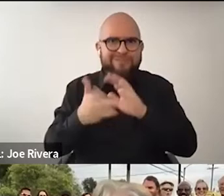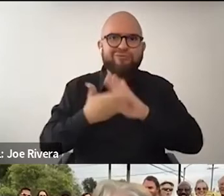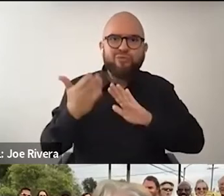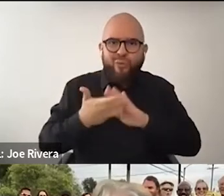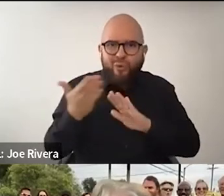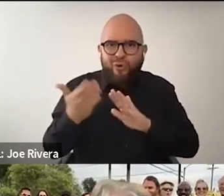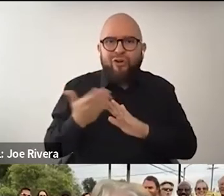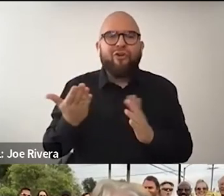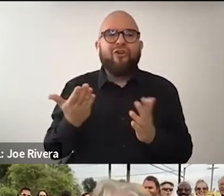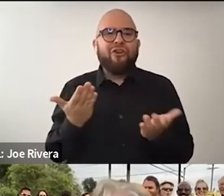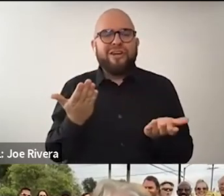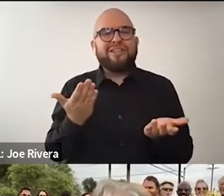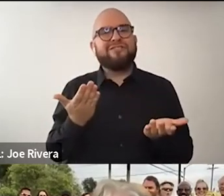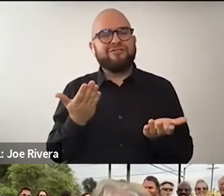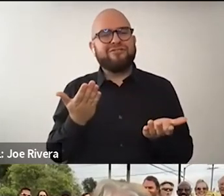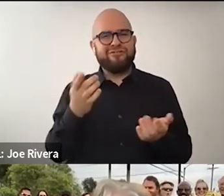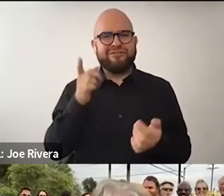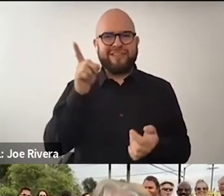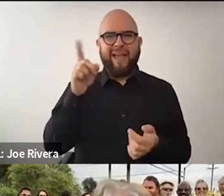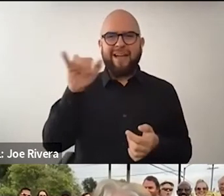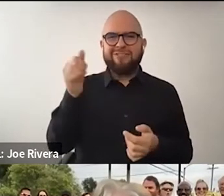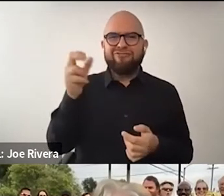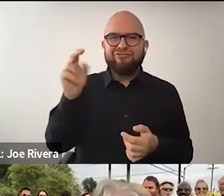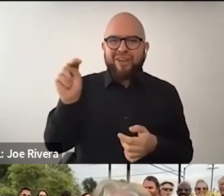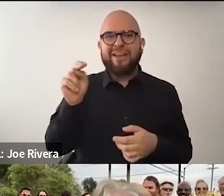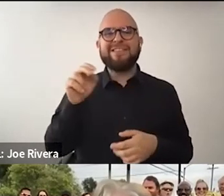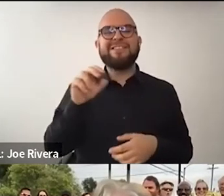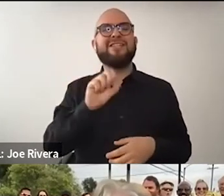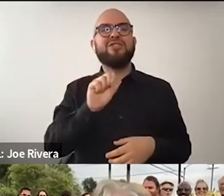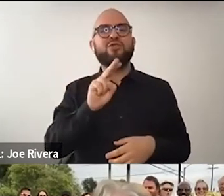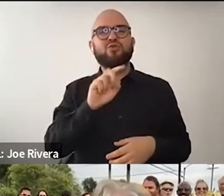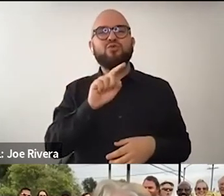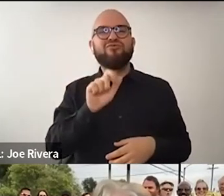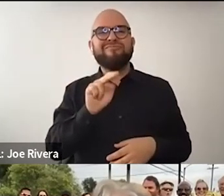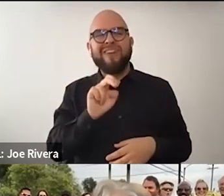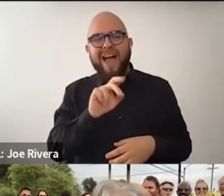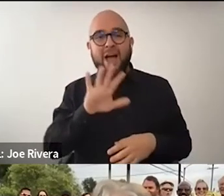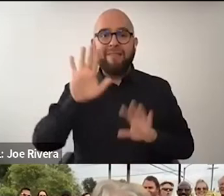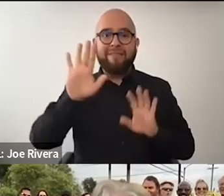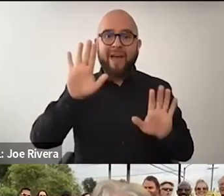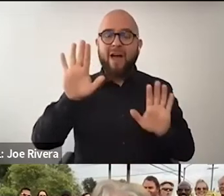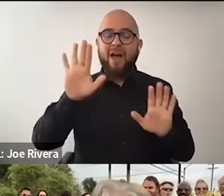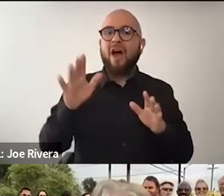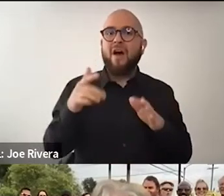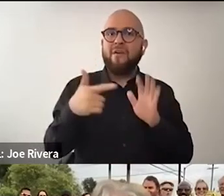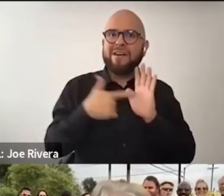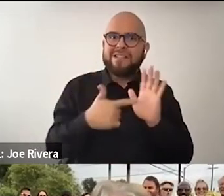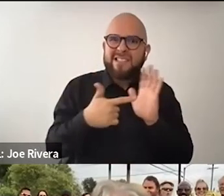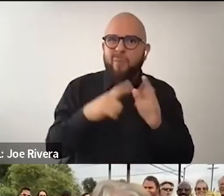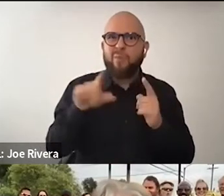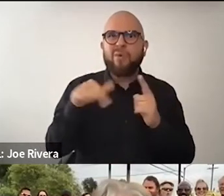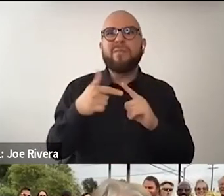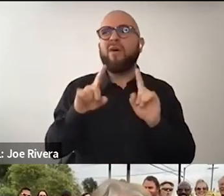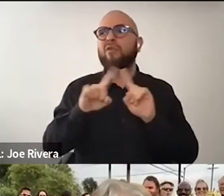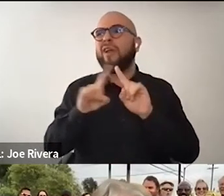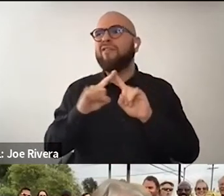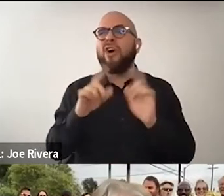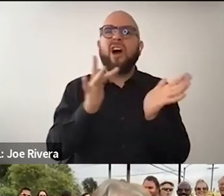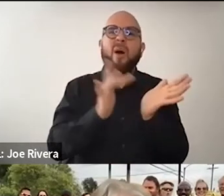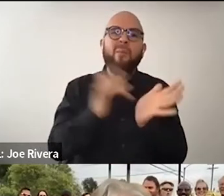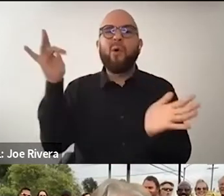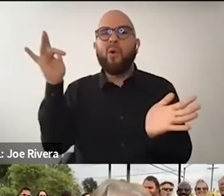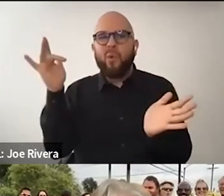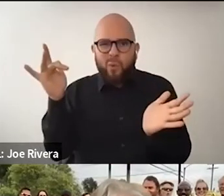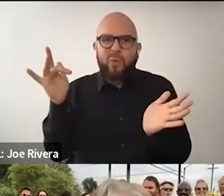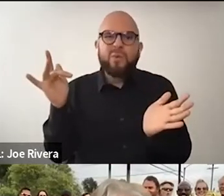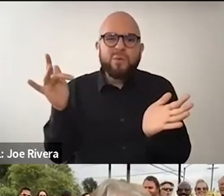think Jason or Suzanne were putting out there, you know, the abuses that people can go